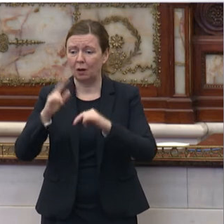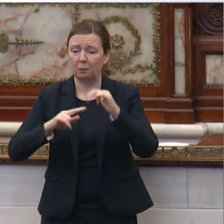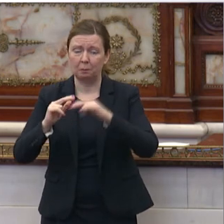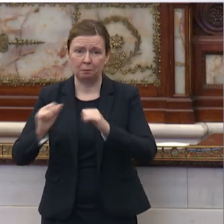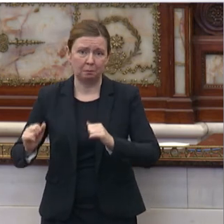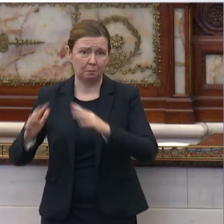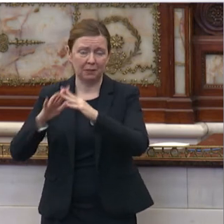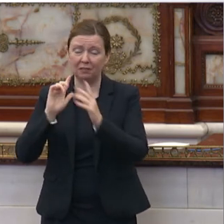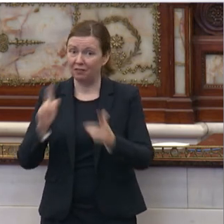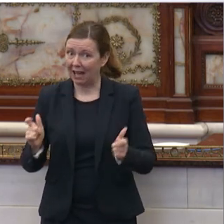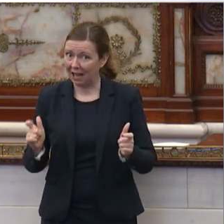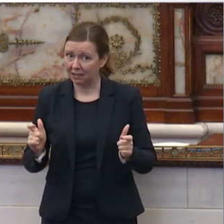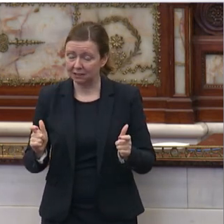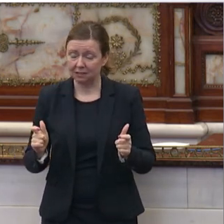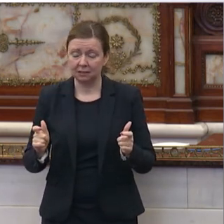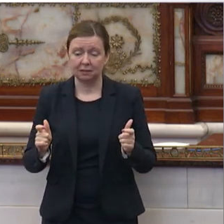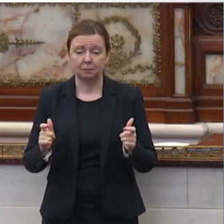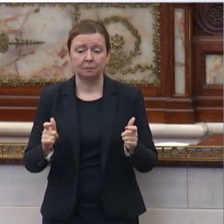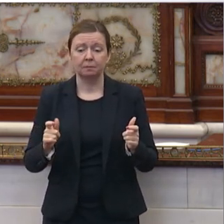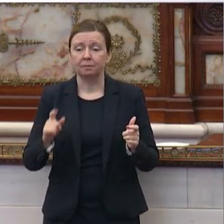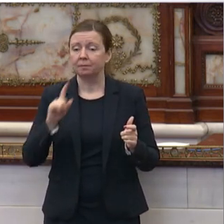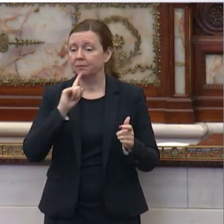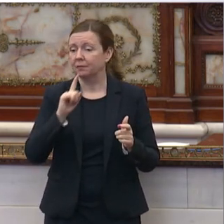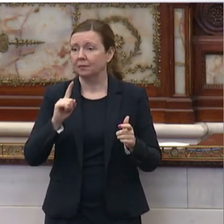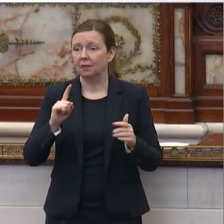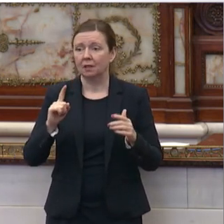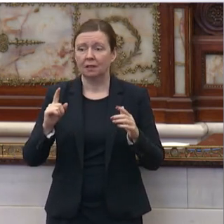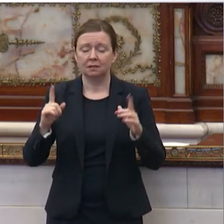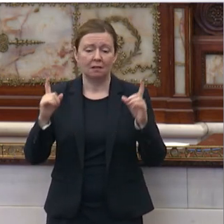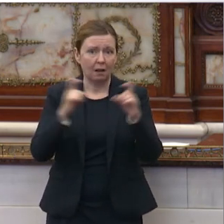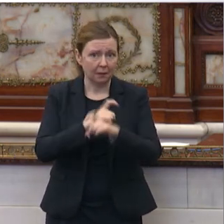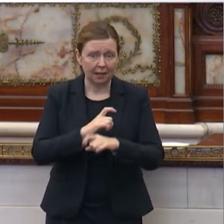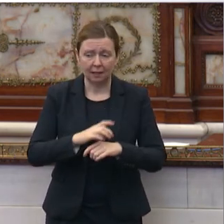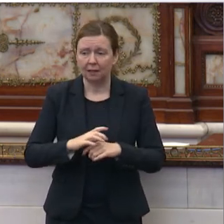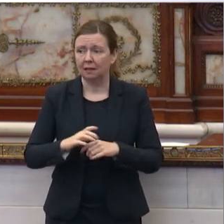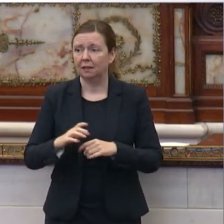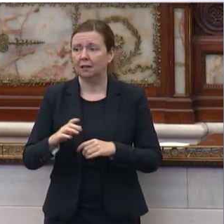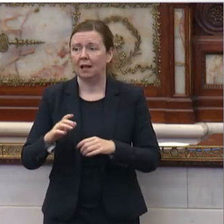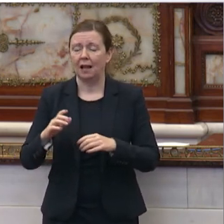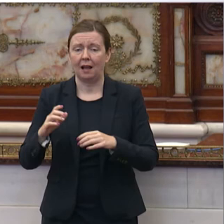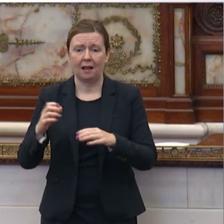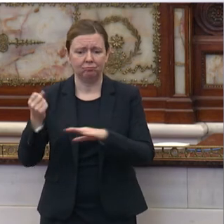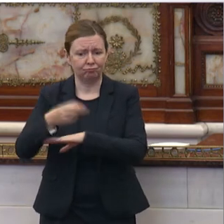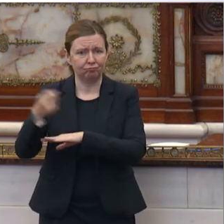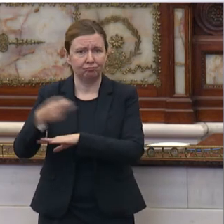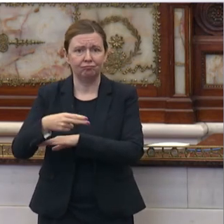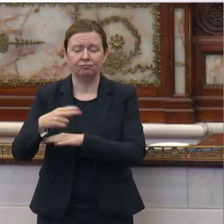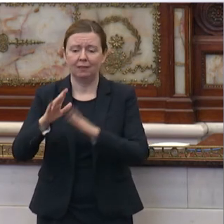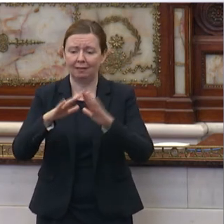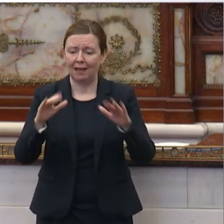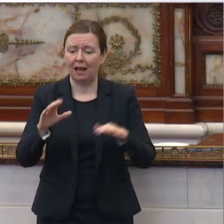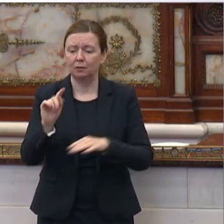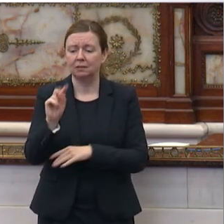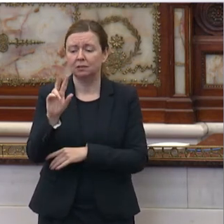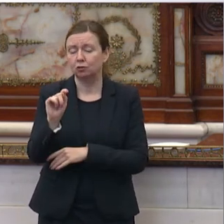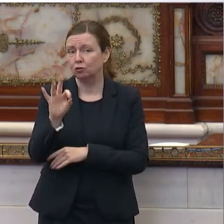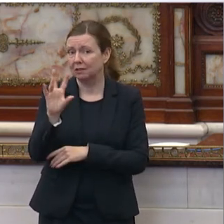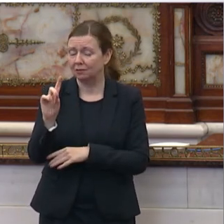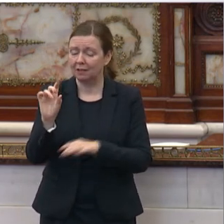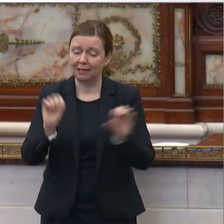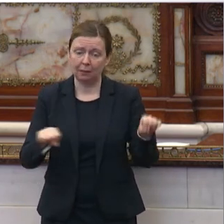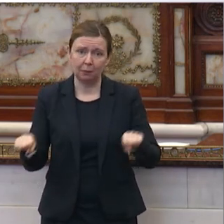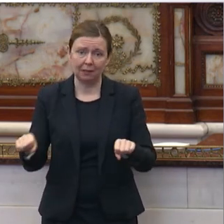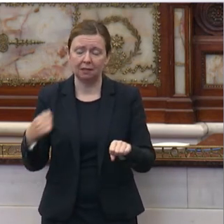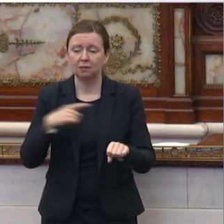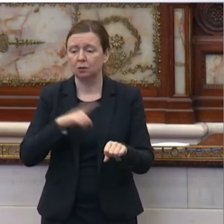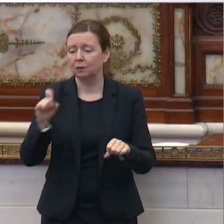fast, and it's really overpopulating and outbuilding the housing trust fund capabilities. So